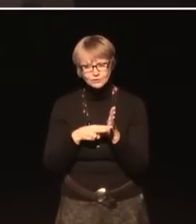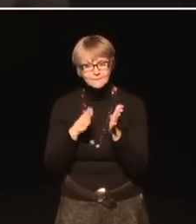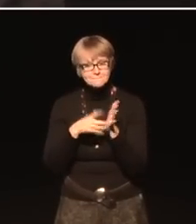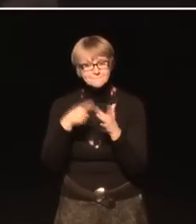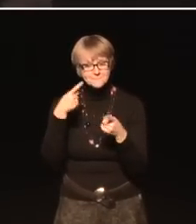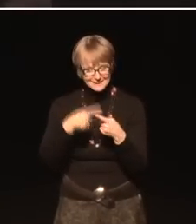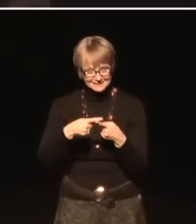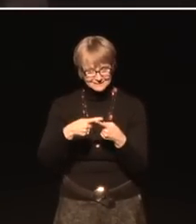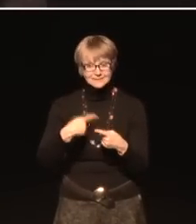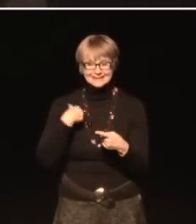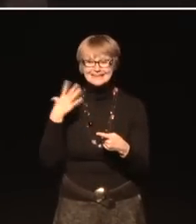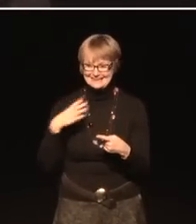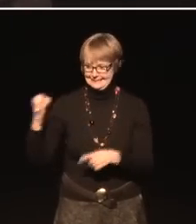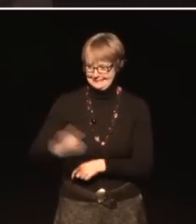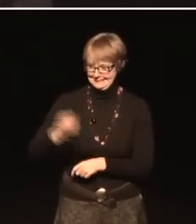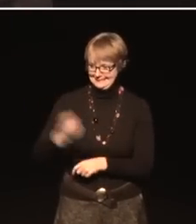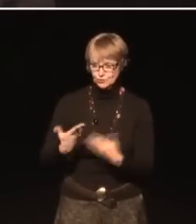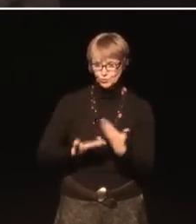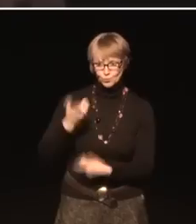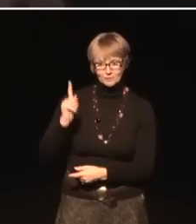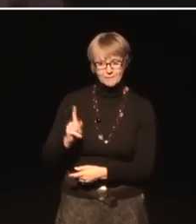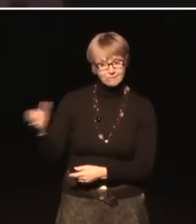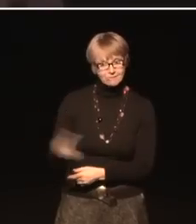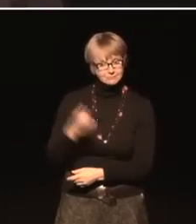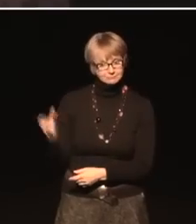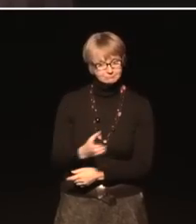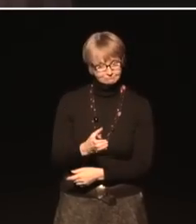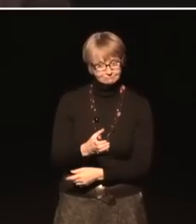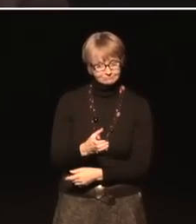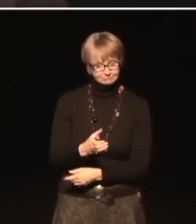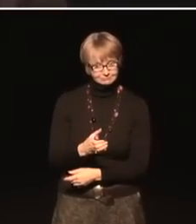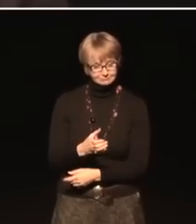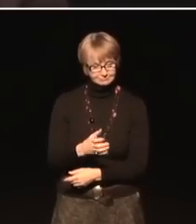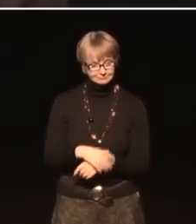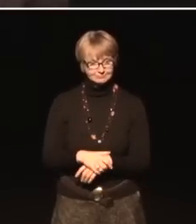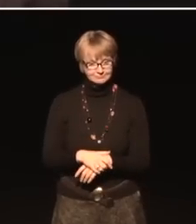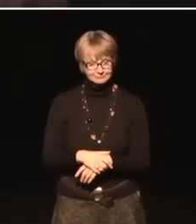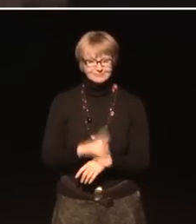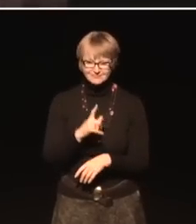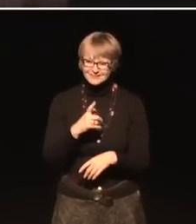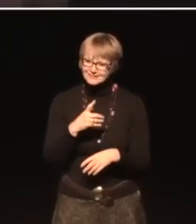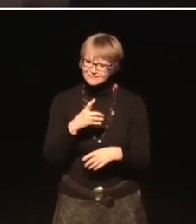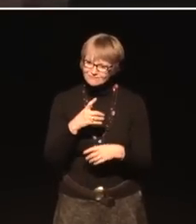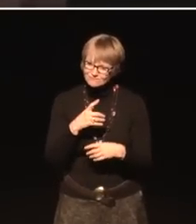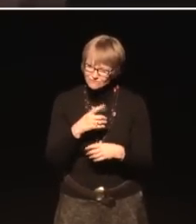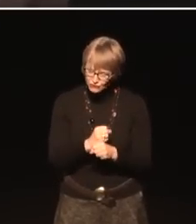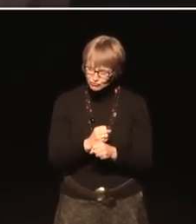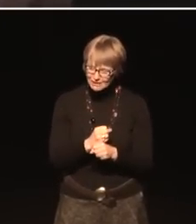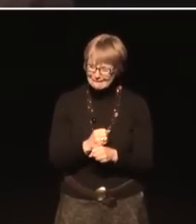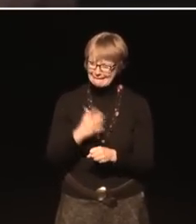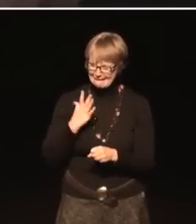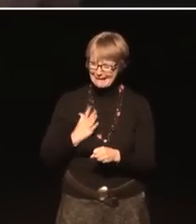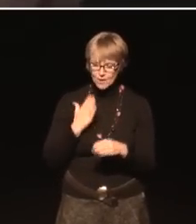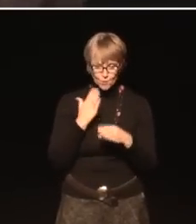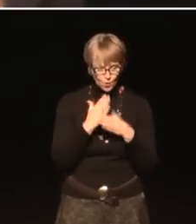on workforce. It's frustrating and brilliant. It's frustrating to you can work with a number